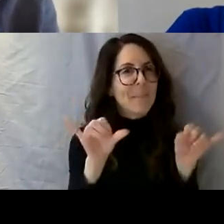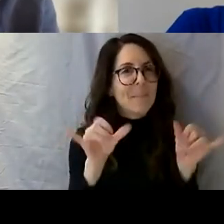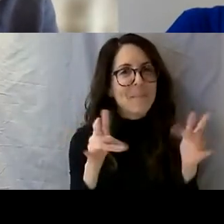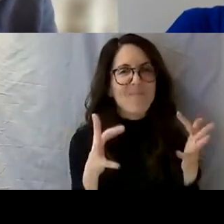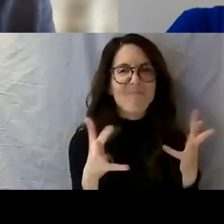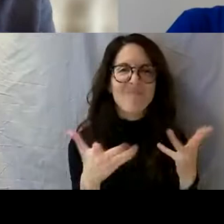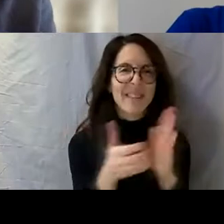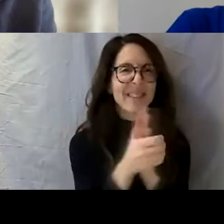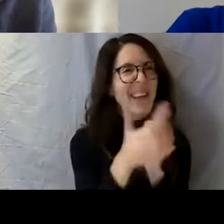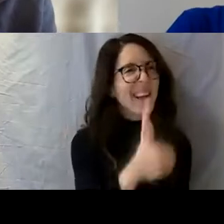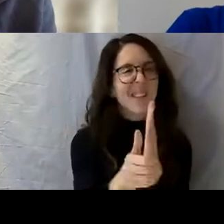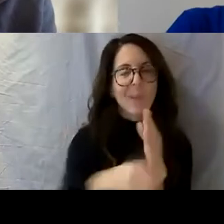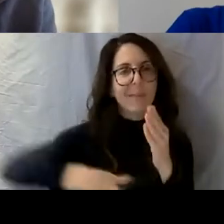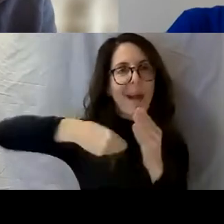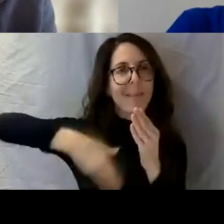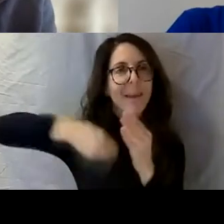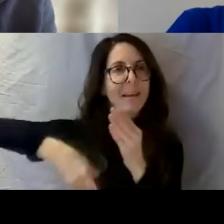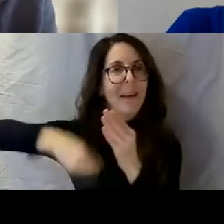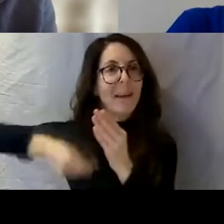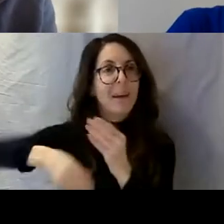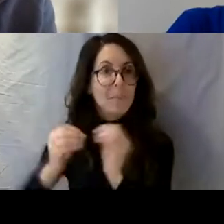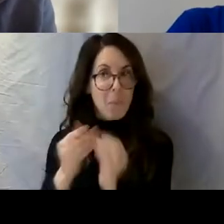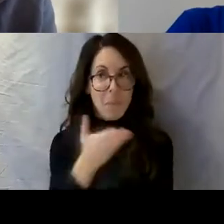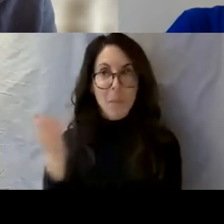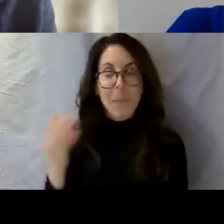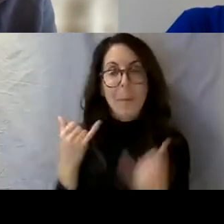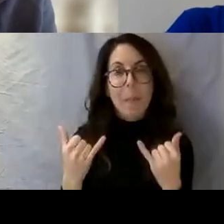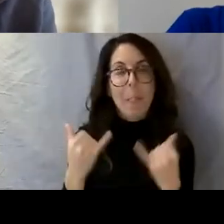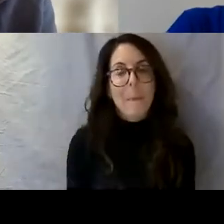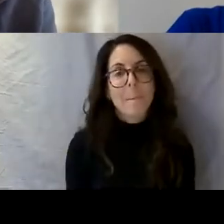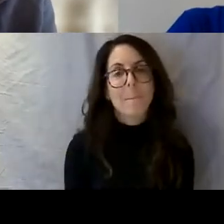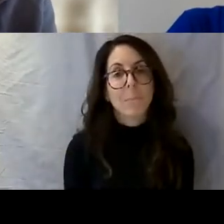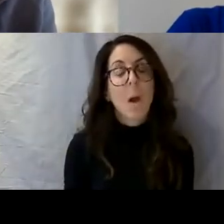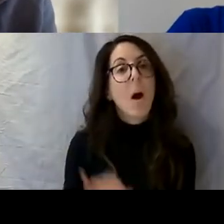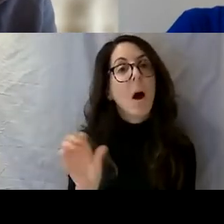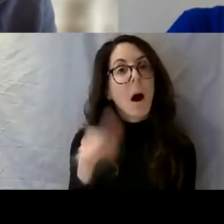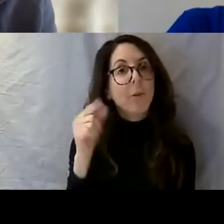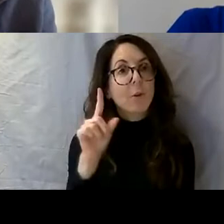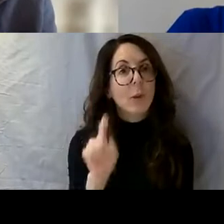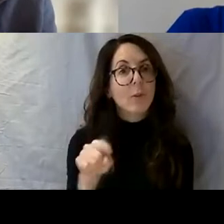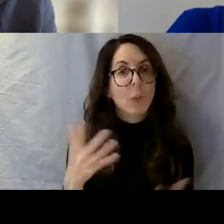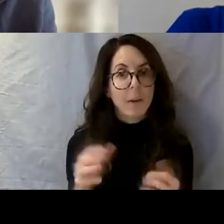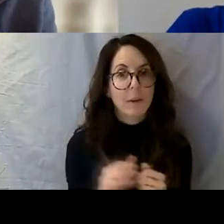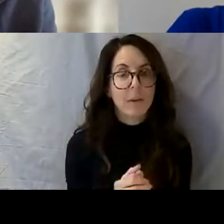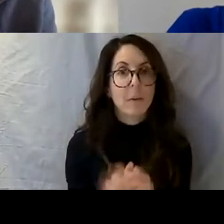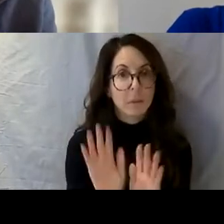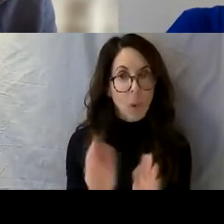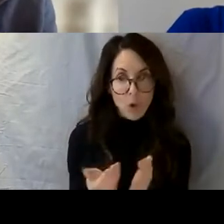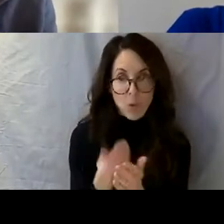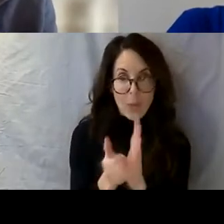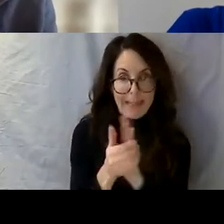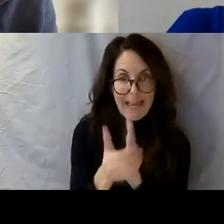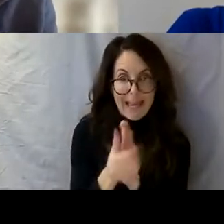regular skills that we look on to put on boards. The other question is, can we use our new acquired skills to